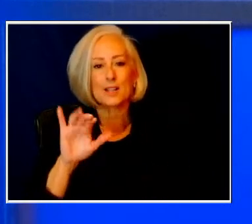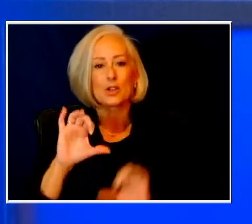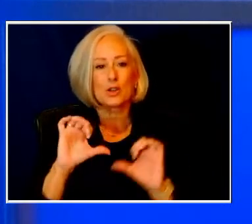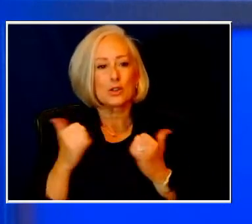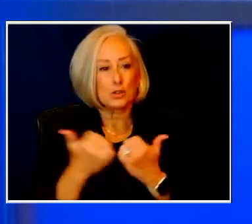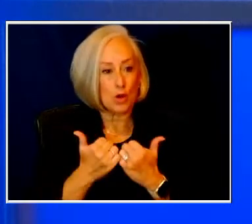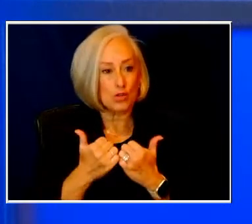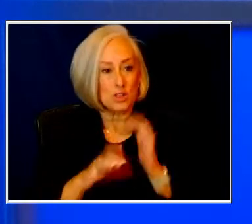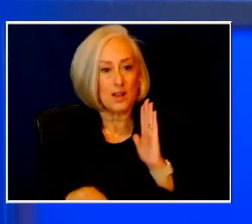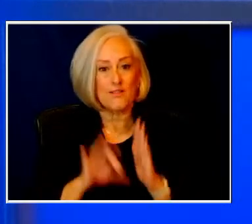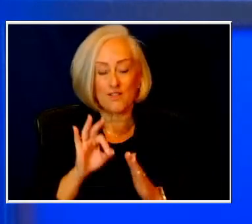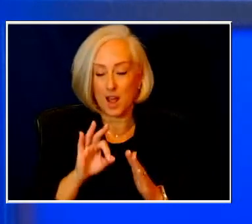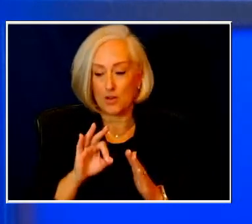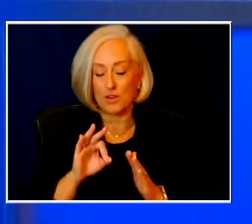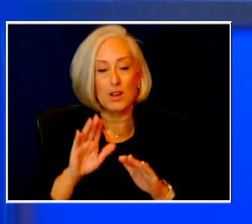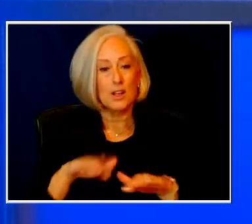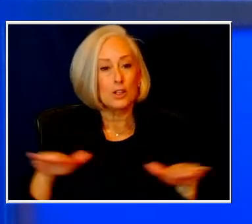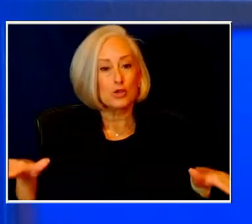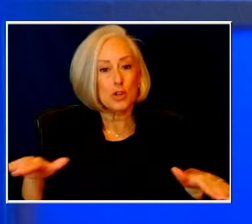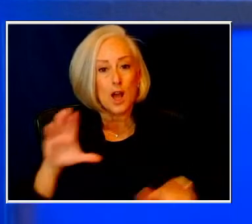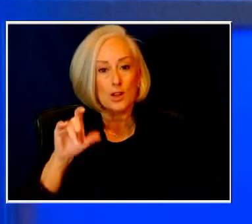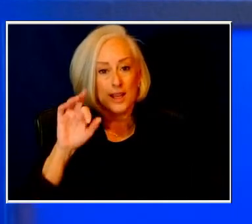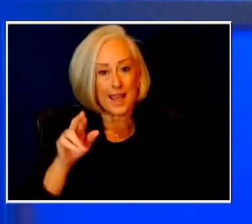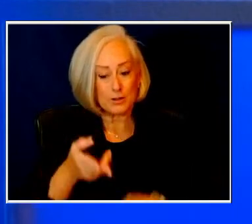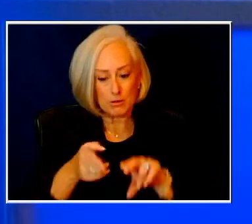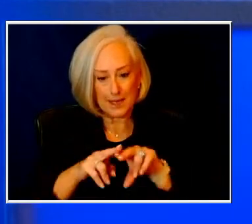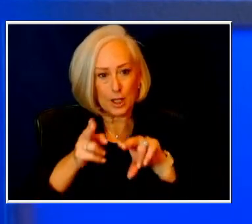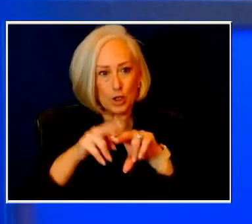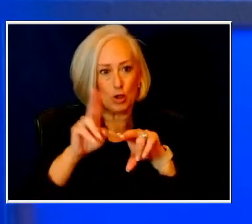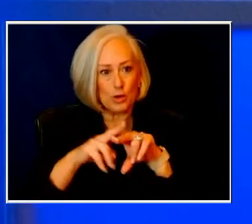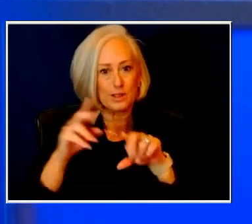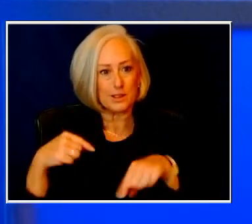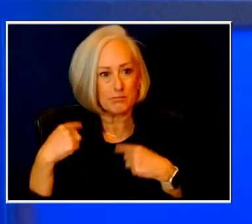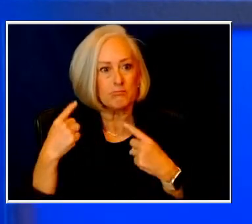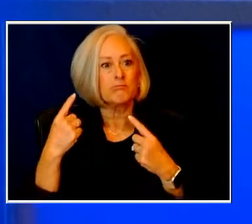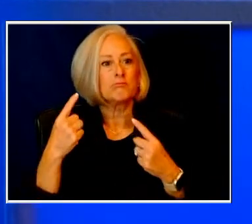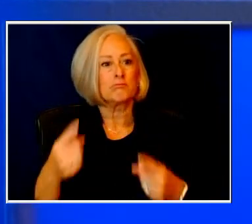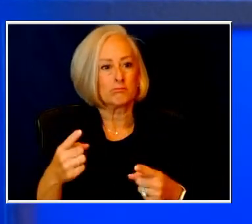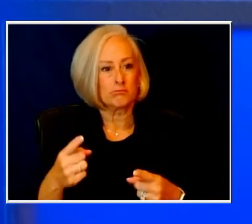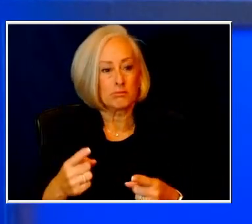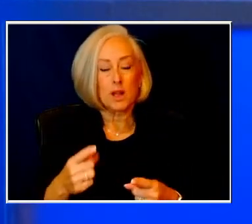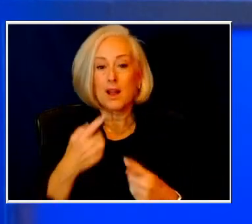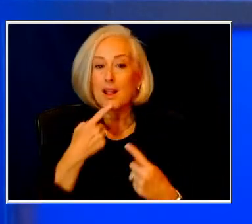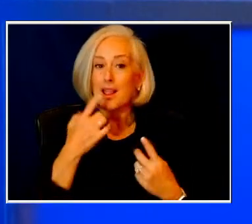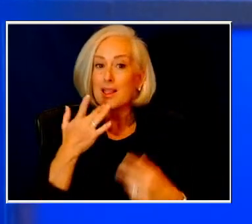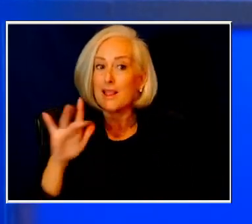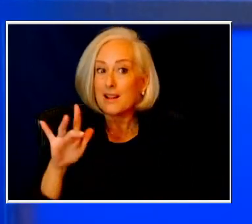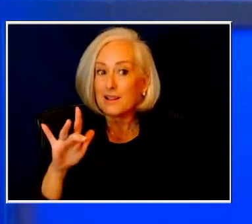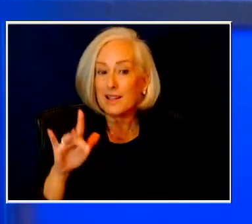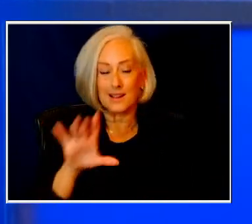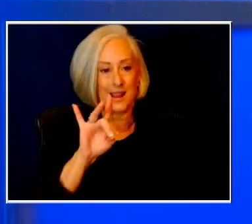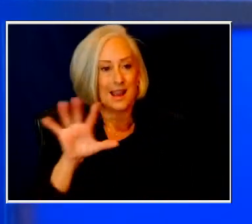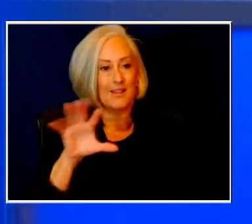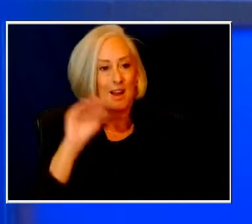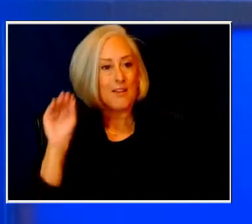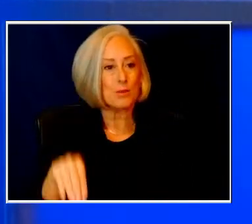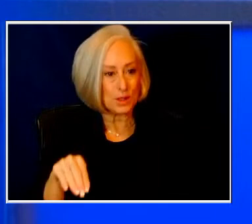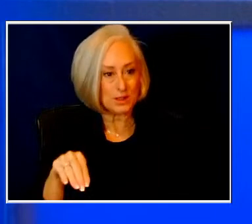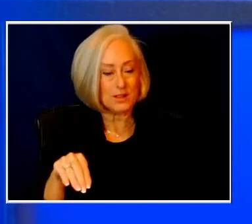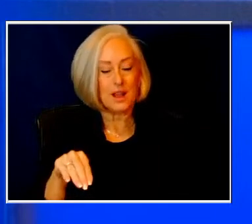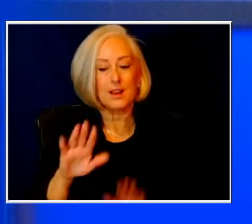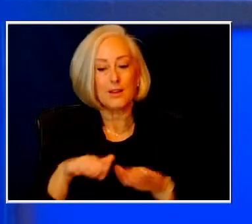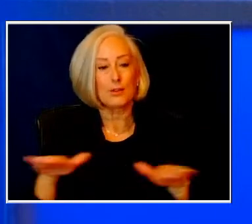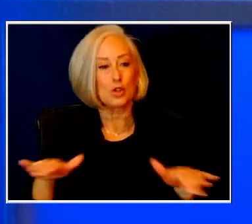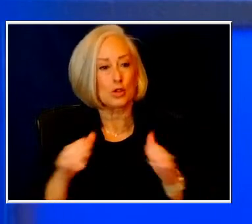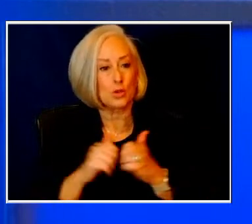for the past few decades, but thanks to major treatment advances, 85% of children with cancer will now survive 5 years or more.